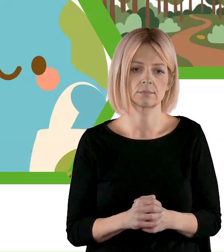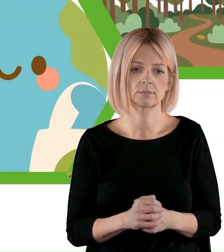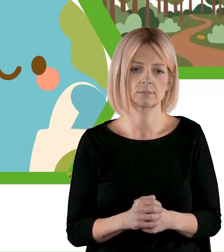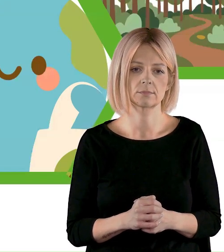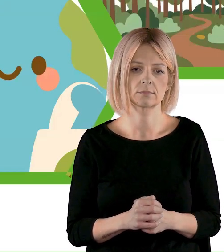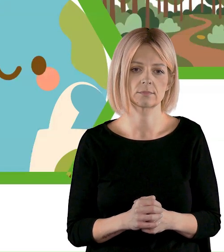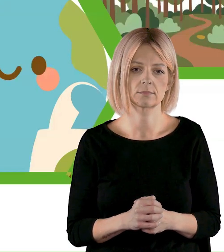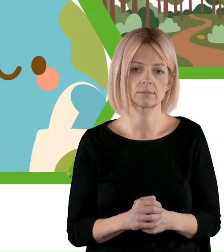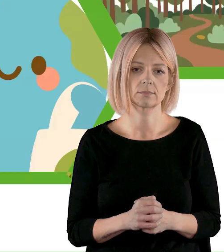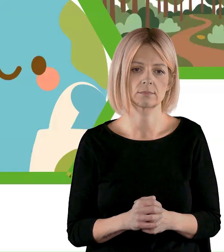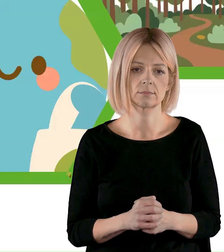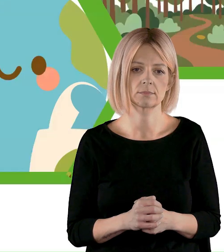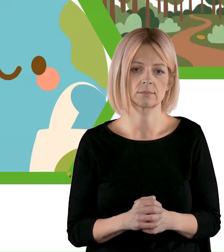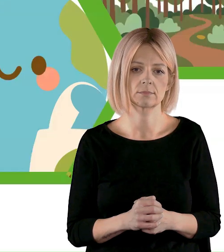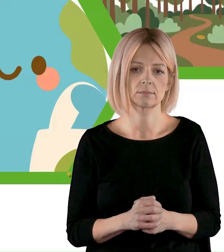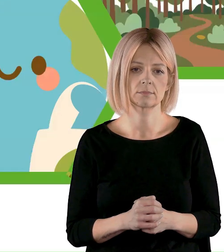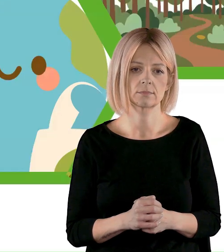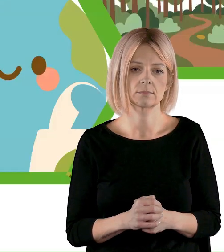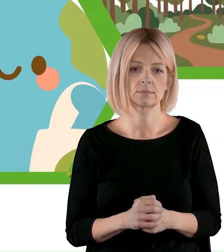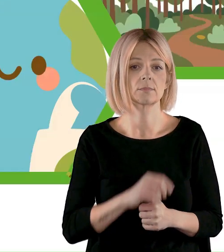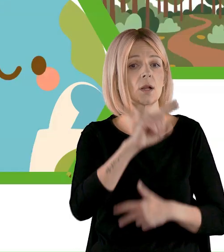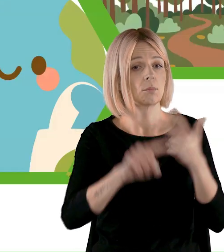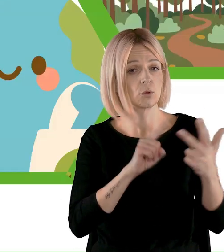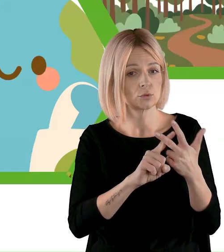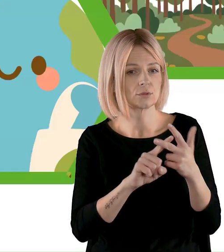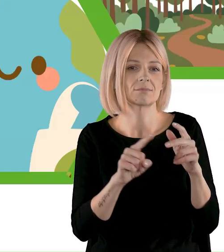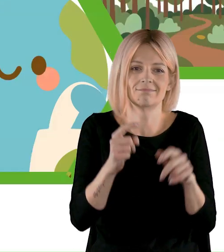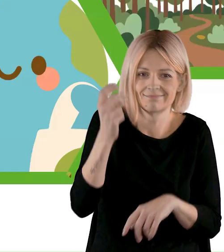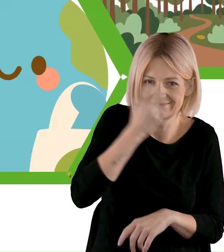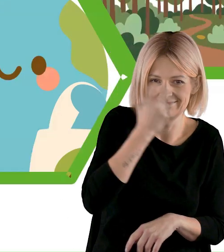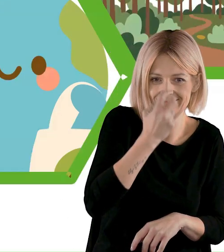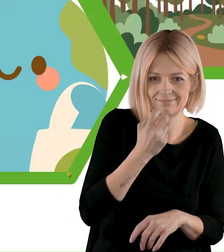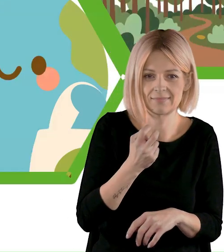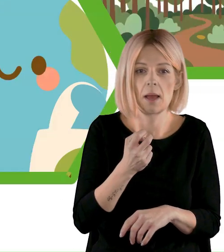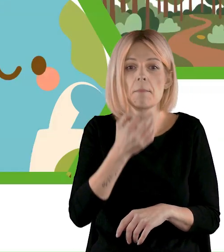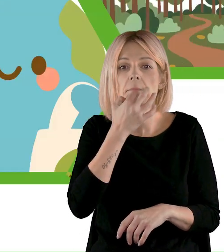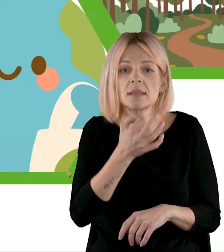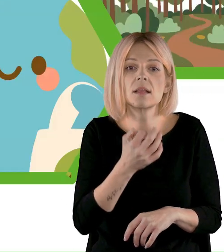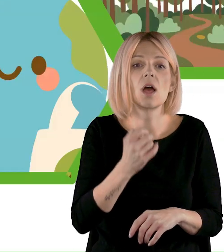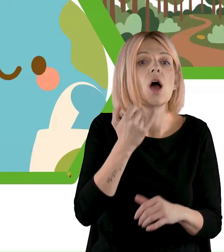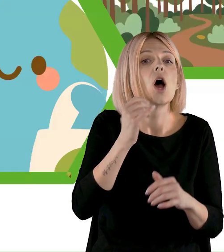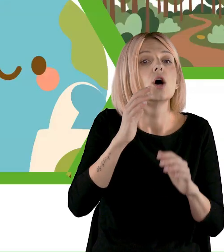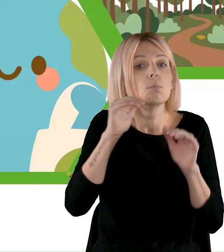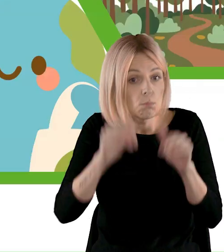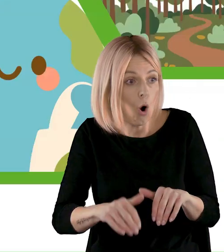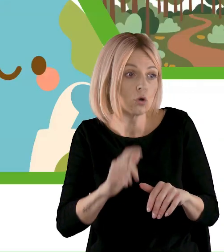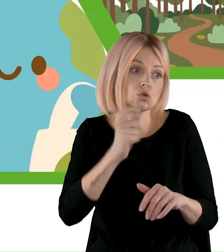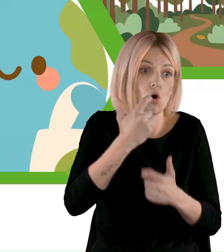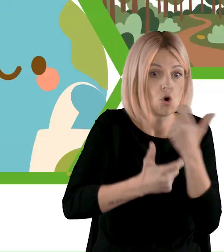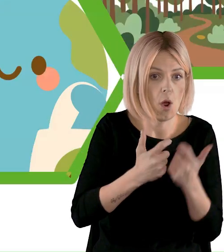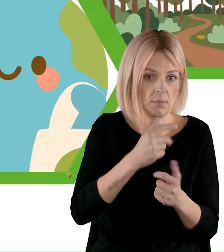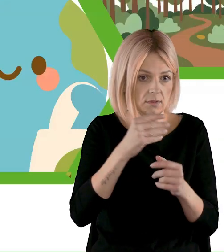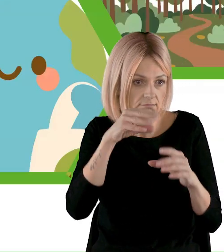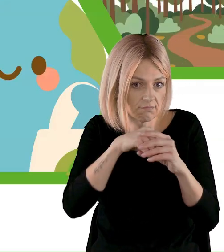an example is, how can I do this in a better and more sustainable way? And of course, you have to be